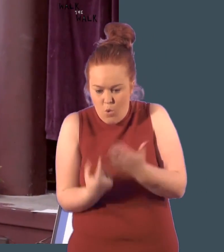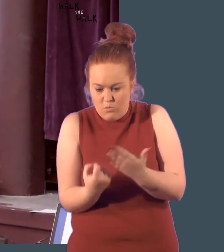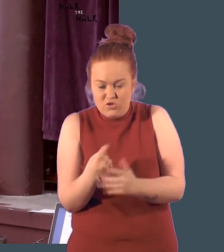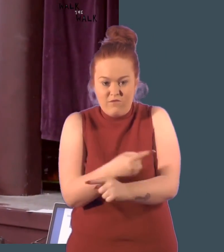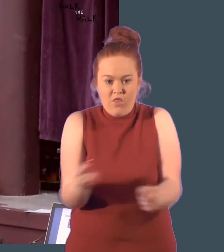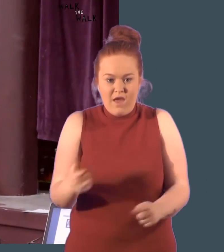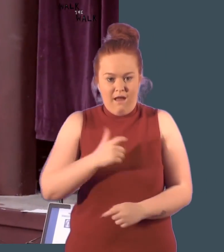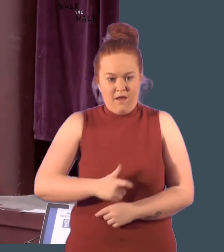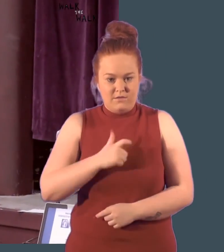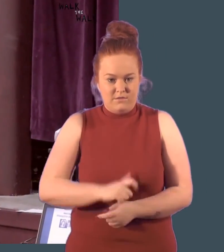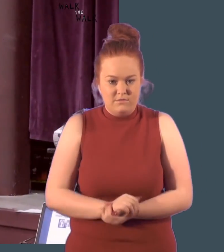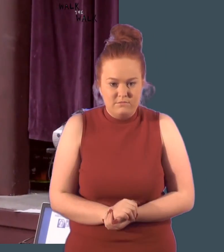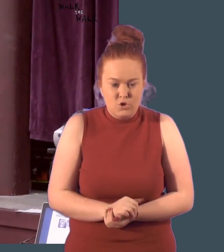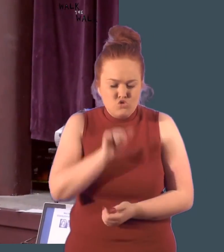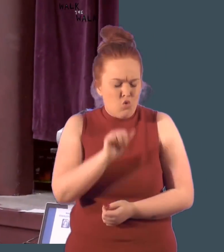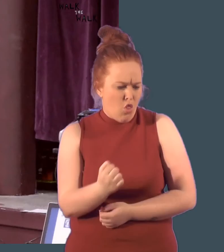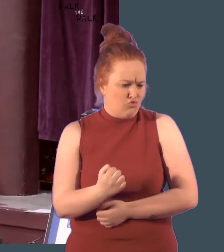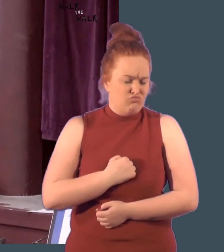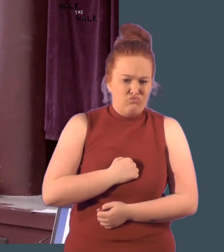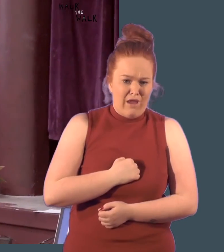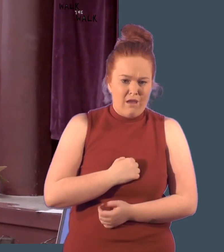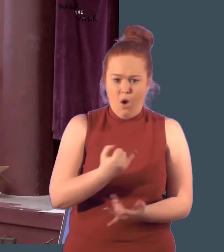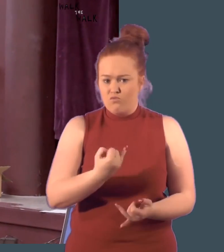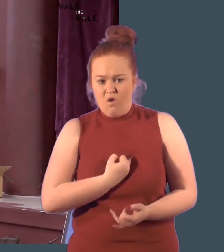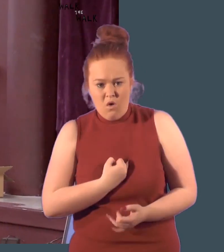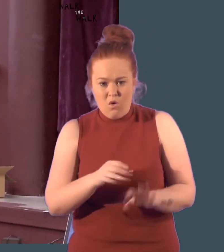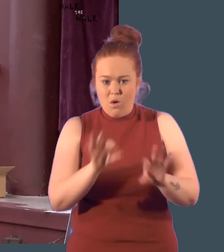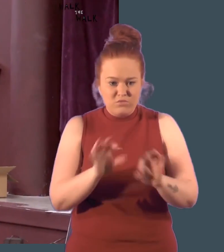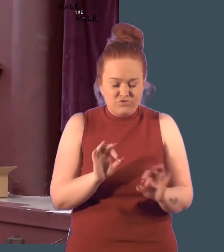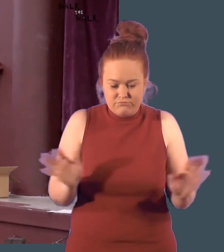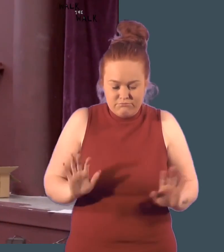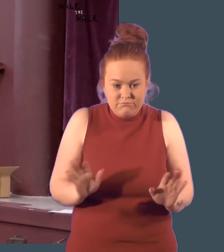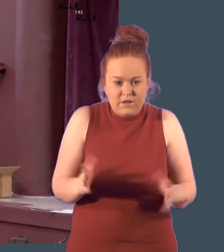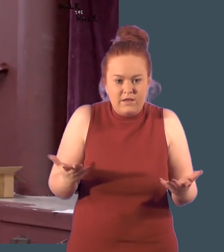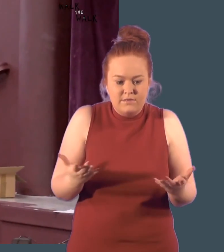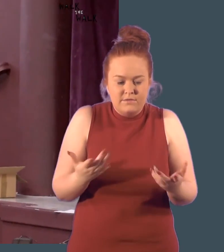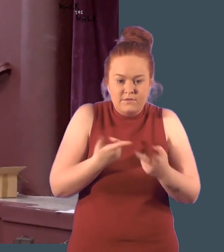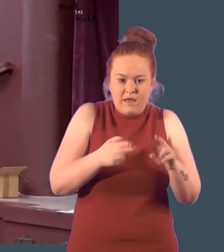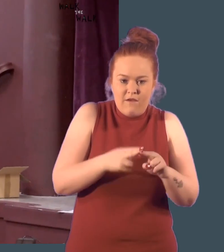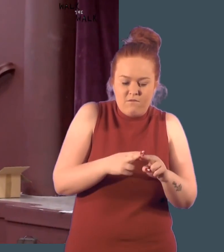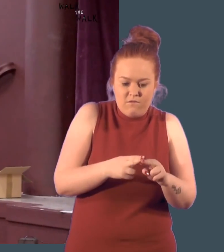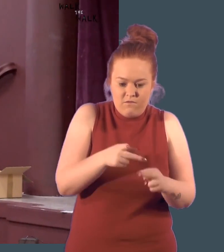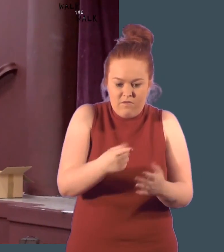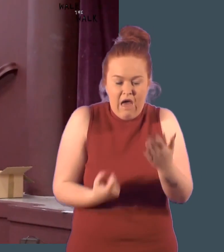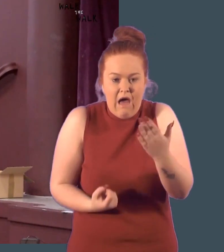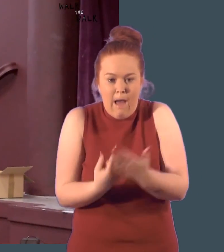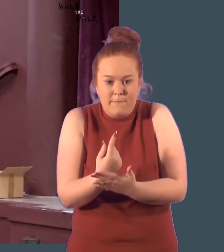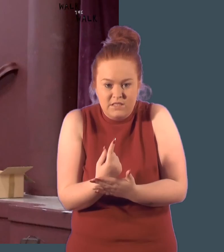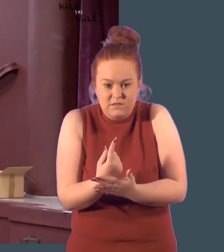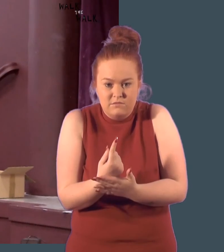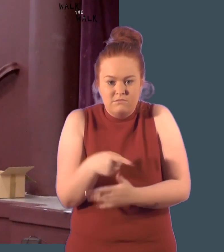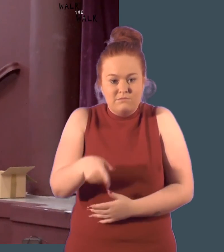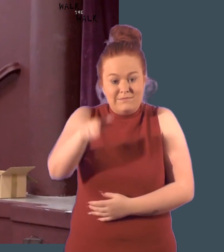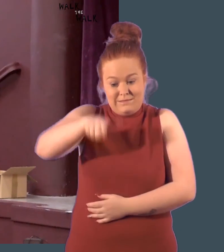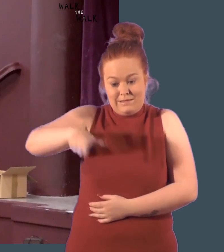best option for the characters. And it's not about this is the right option and this is the wrong option. It's about consequences of choice. So